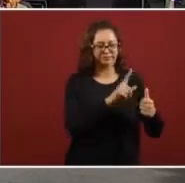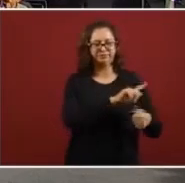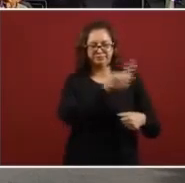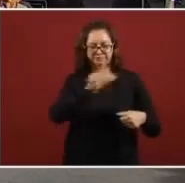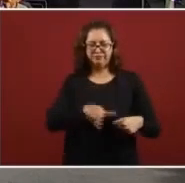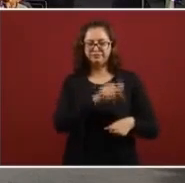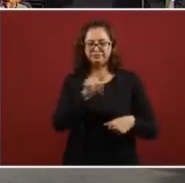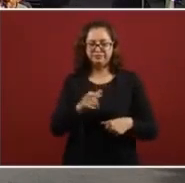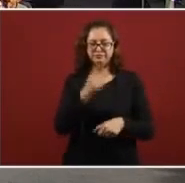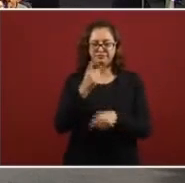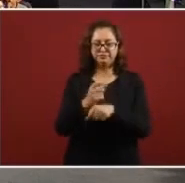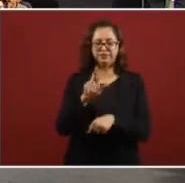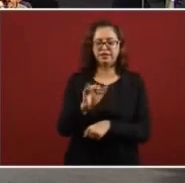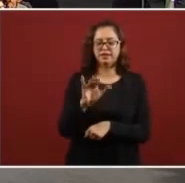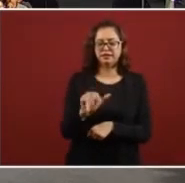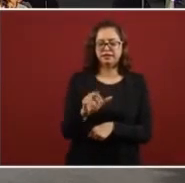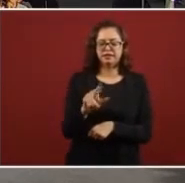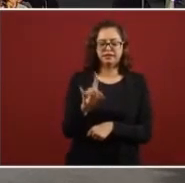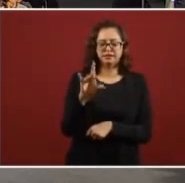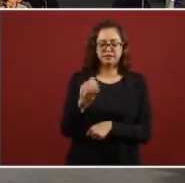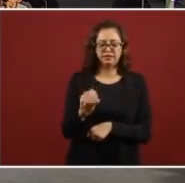and we'll ask Ricardo.